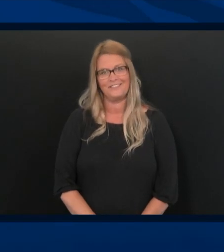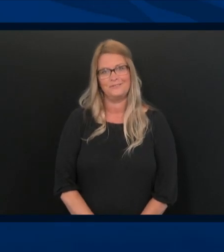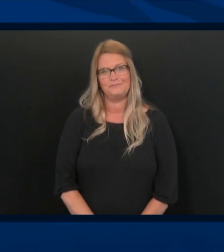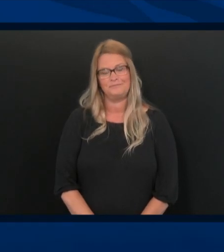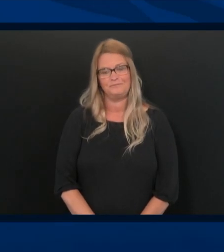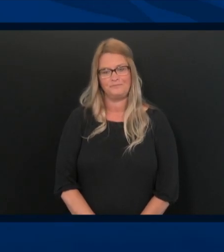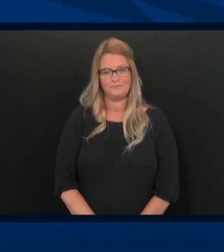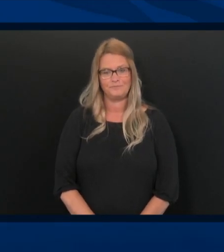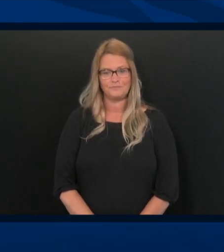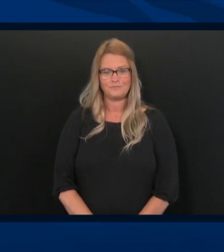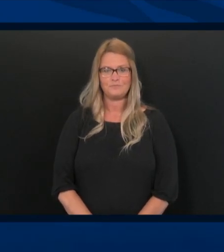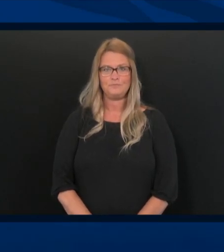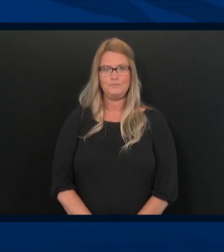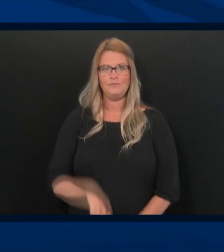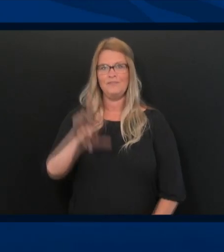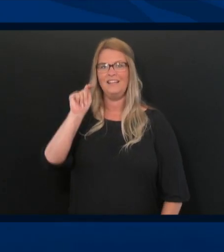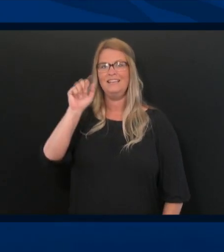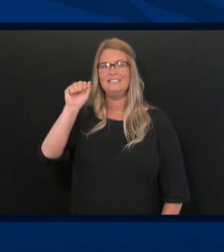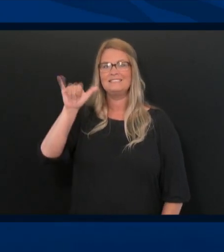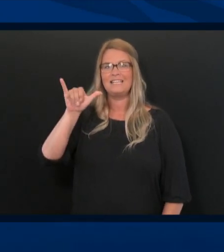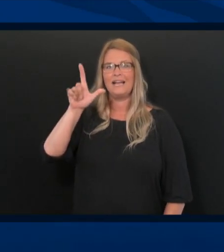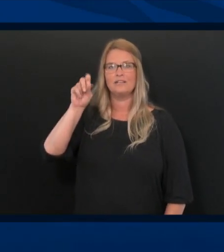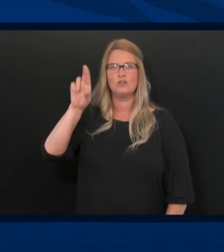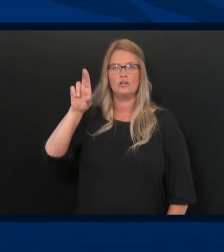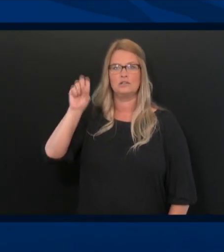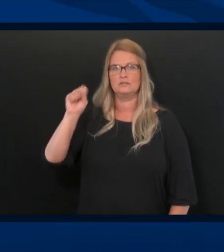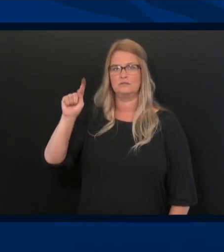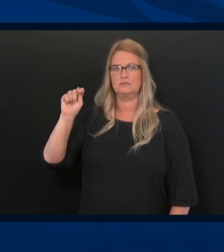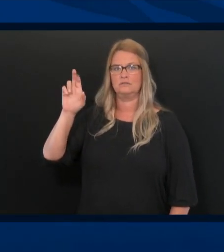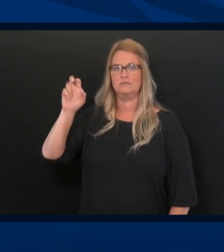All right, thank you, Brad. Next, we'll go to Taylor Stuck with the Herald-Dispatch.